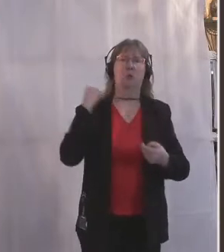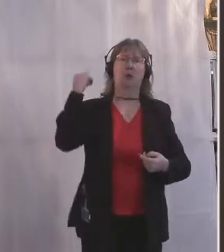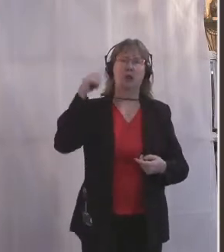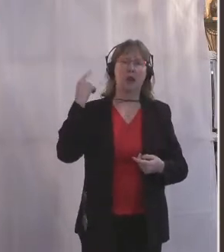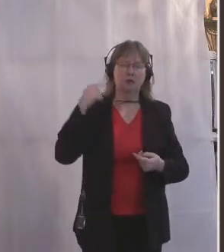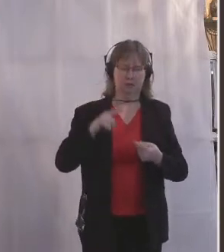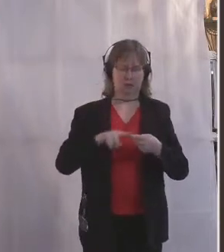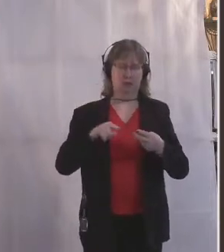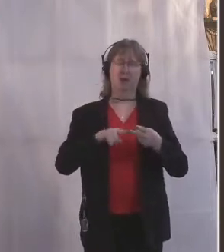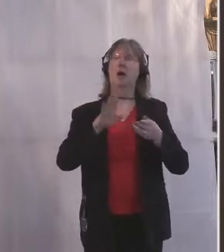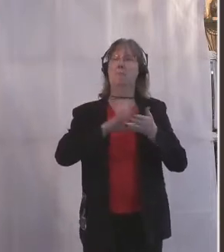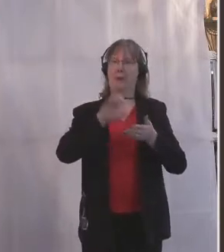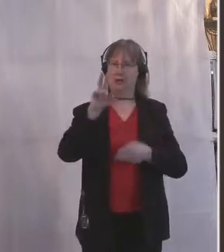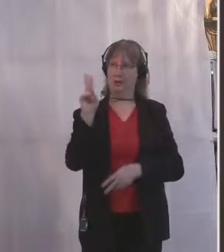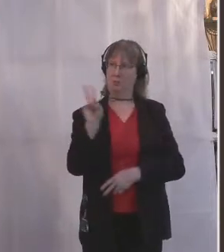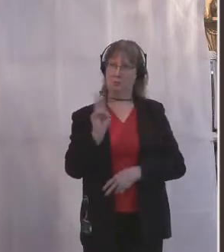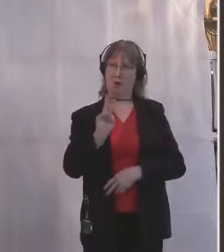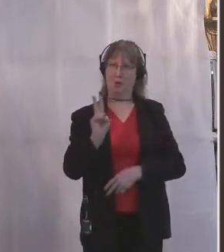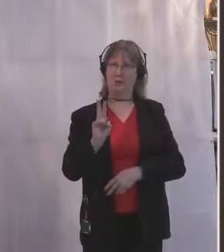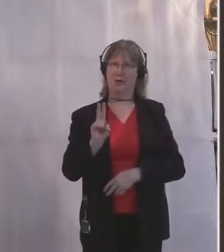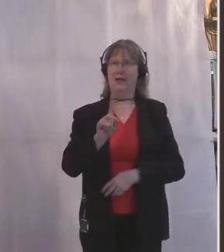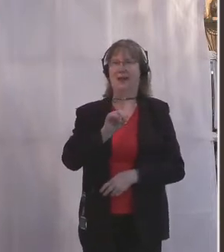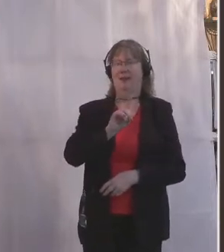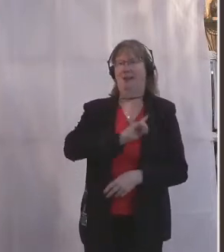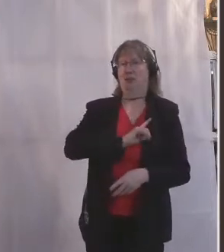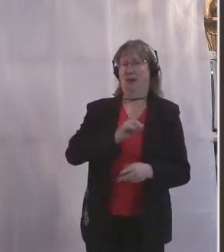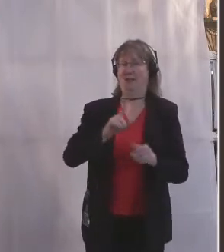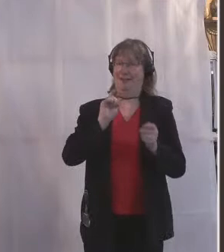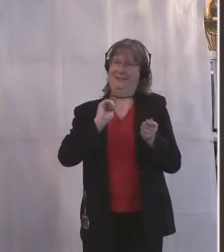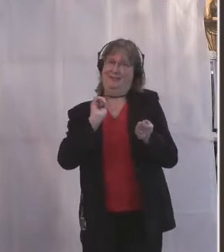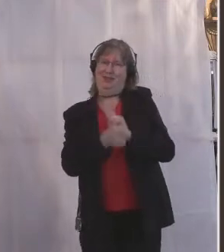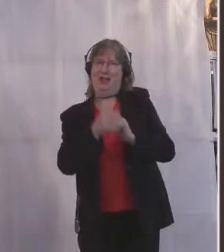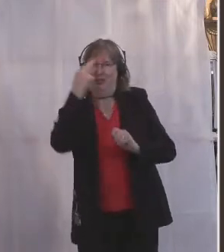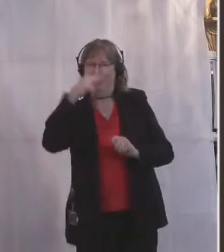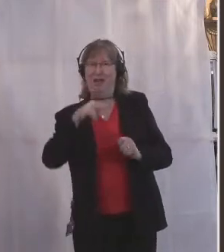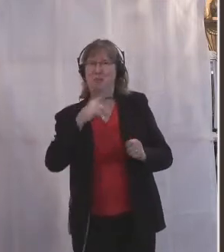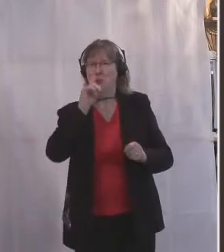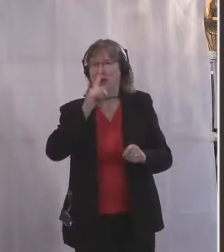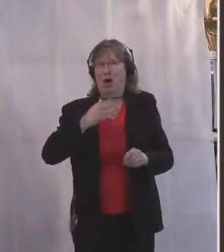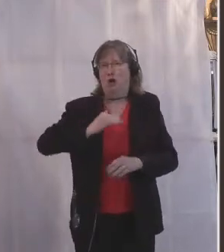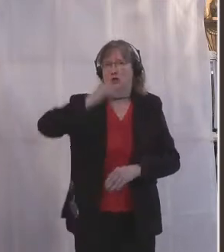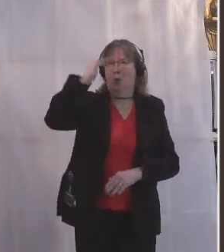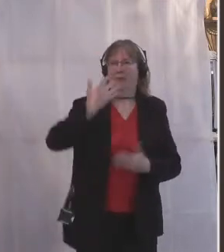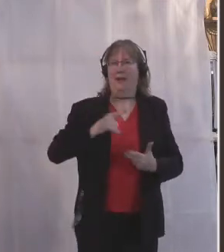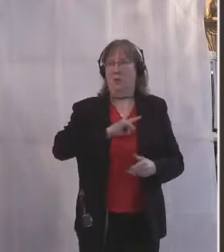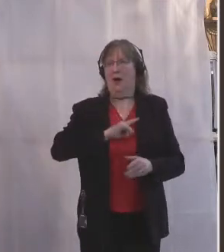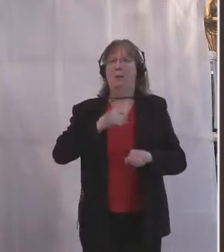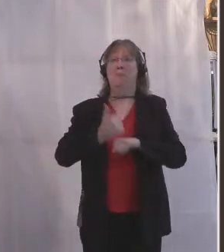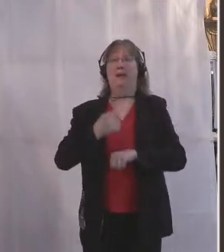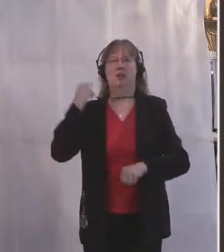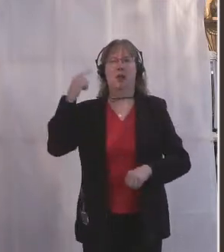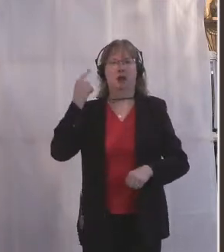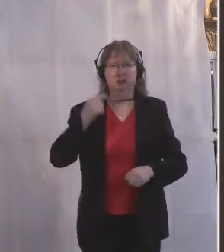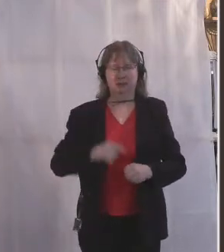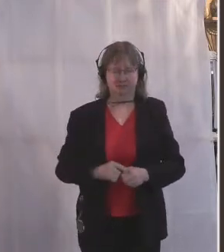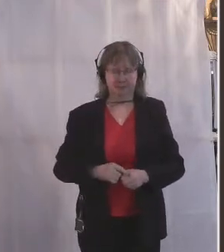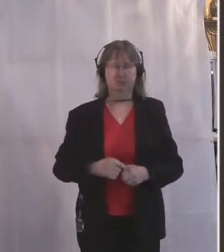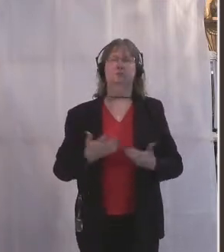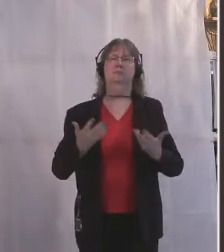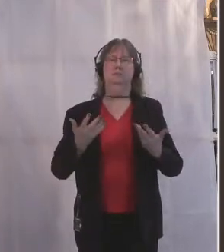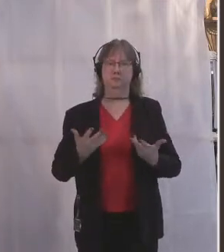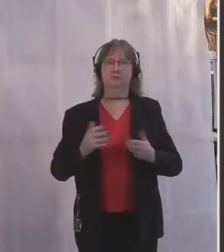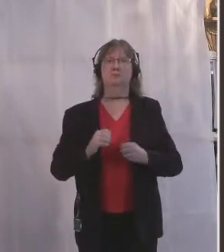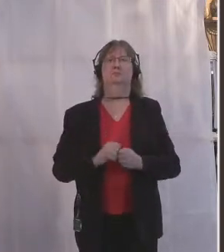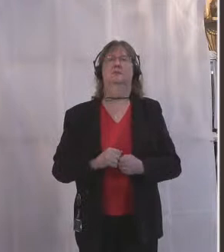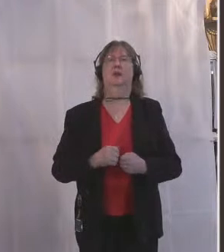and Manchester, hence we couldn't call ourselves Magnetic North anymore, but the legacy lives on. I also now, in